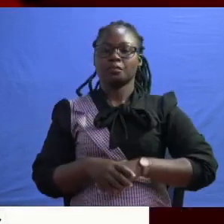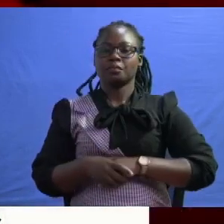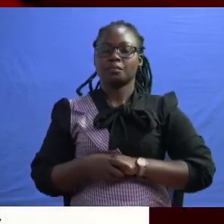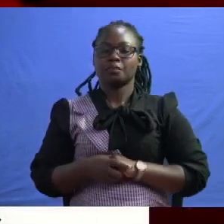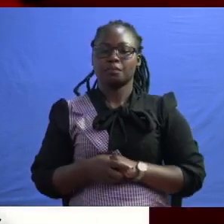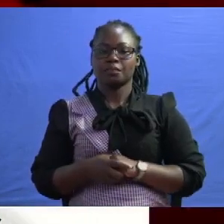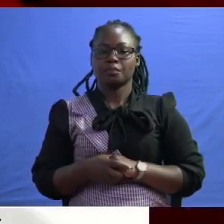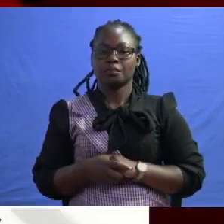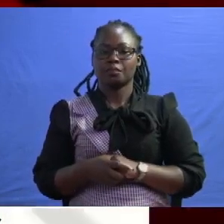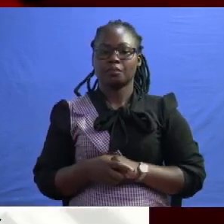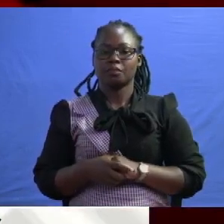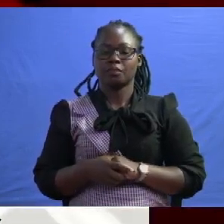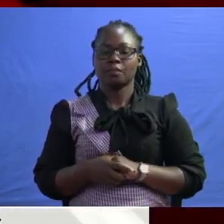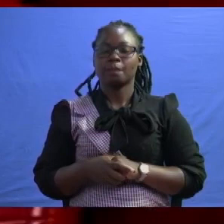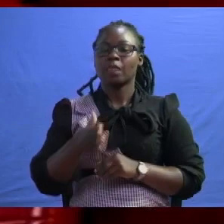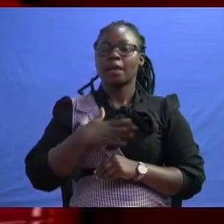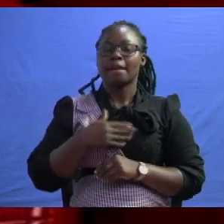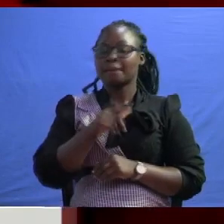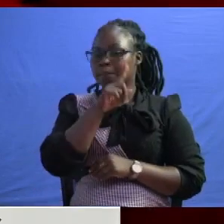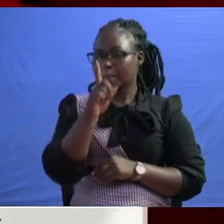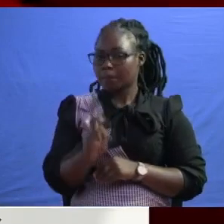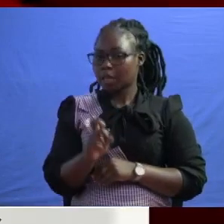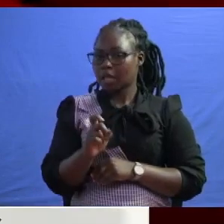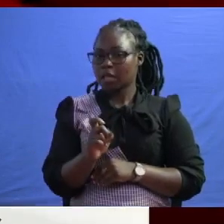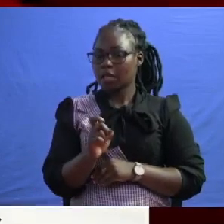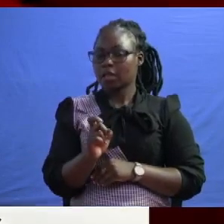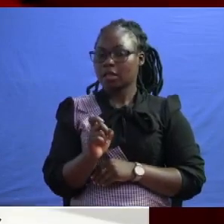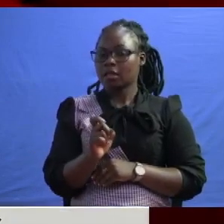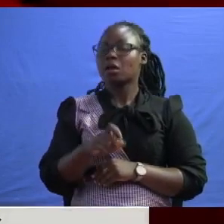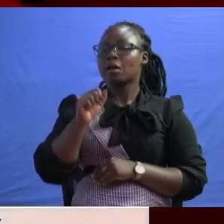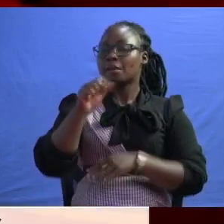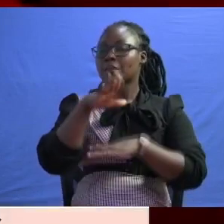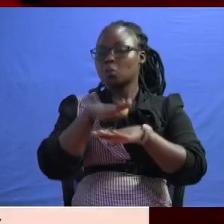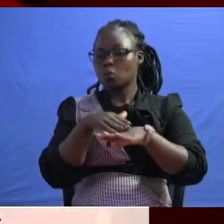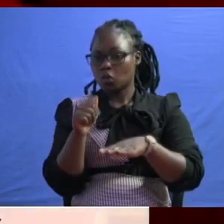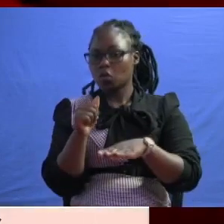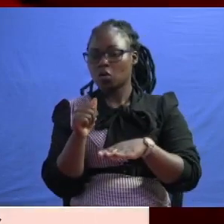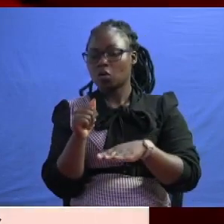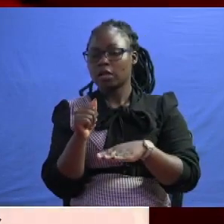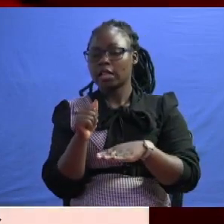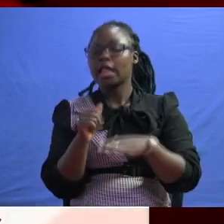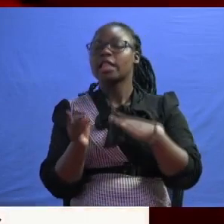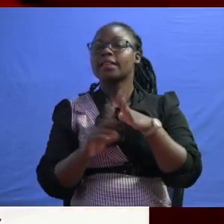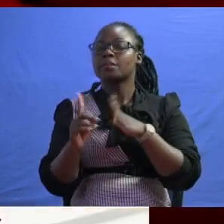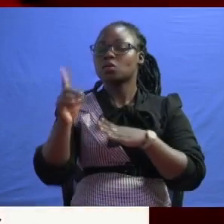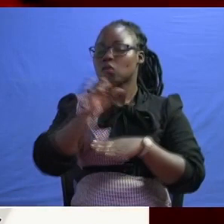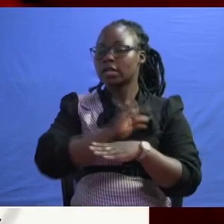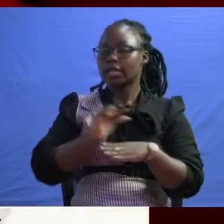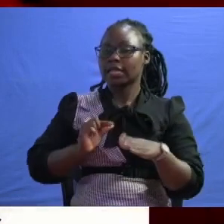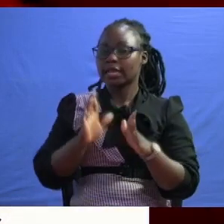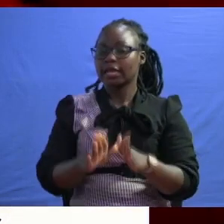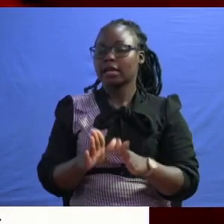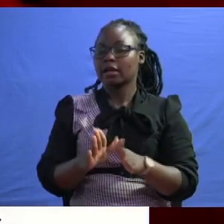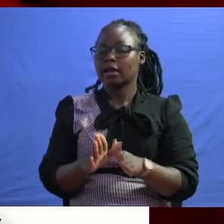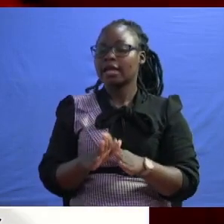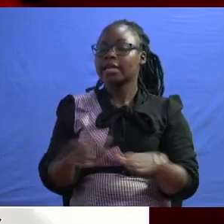So my question is, have you never called the deputy governor past a